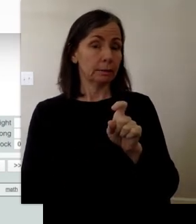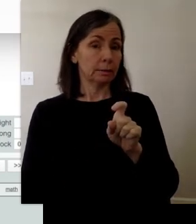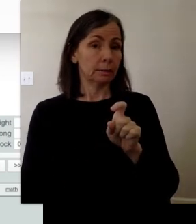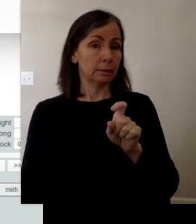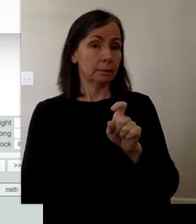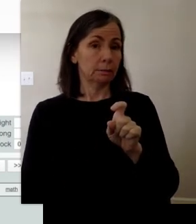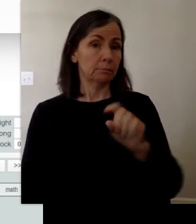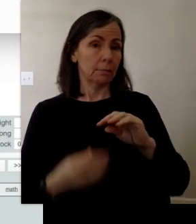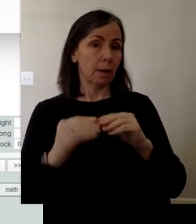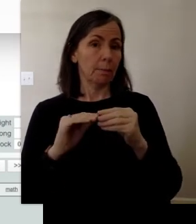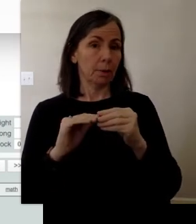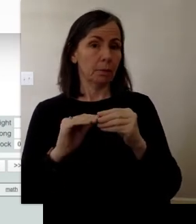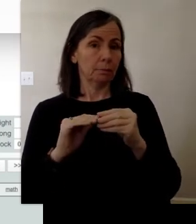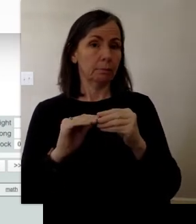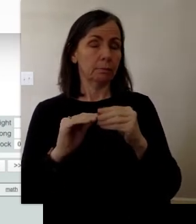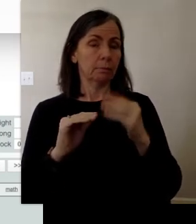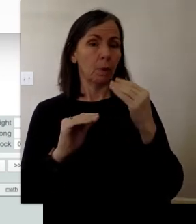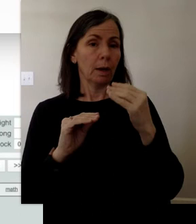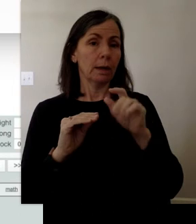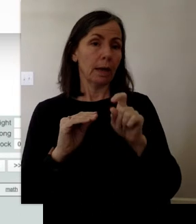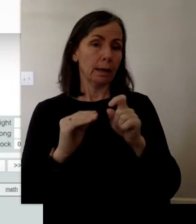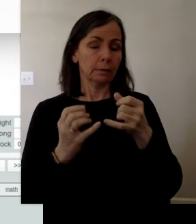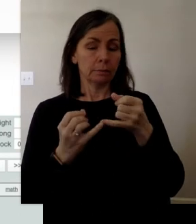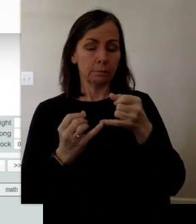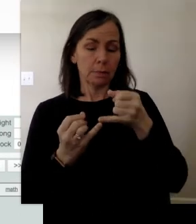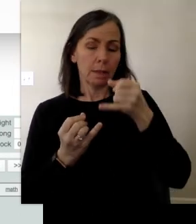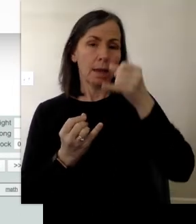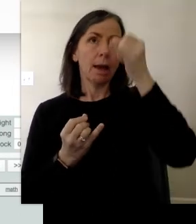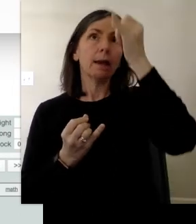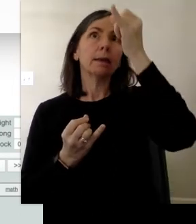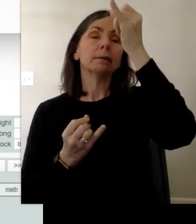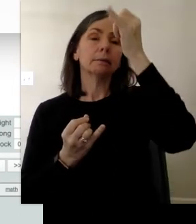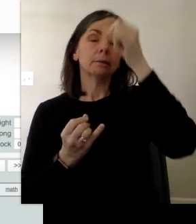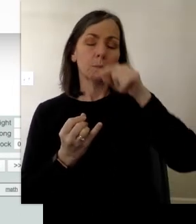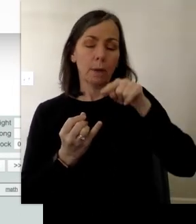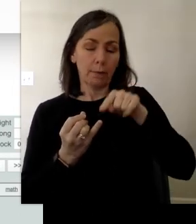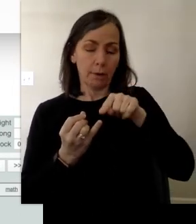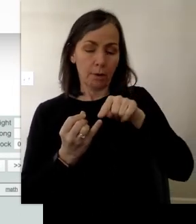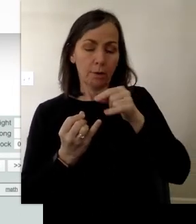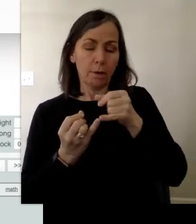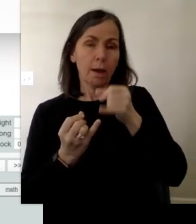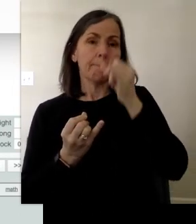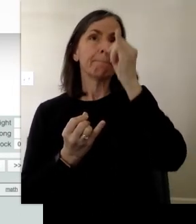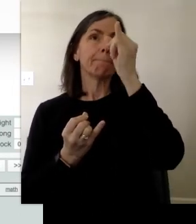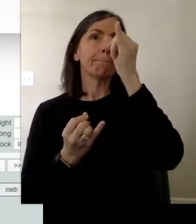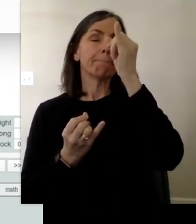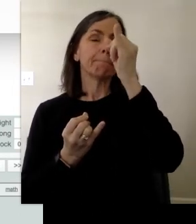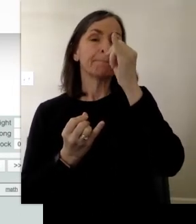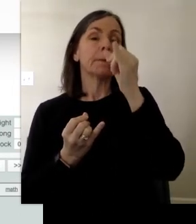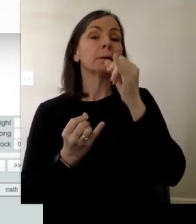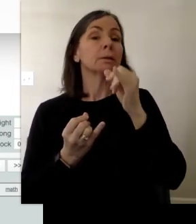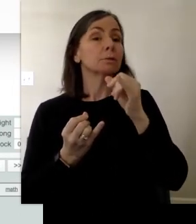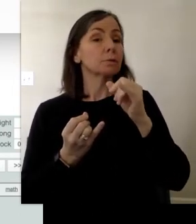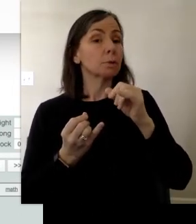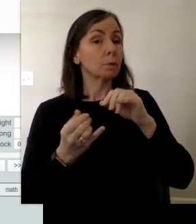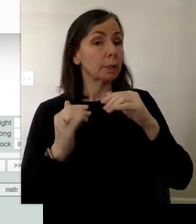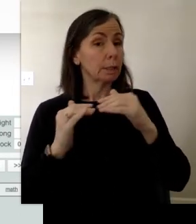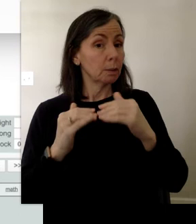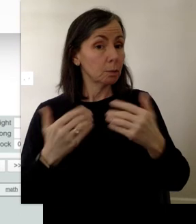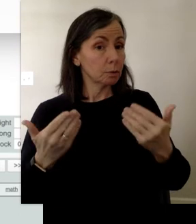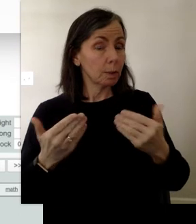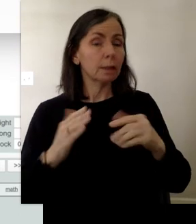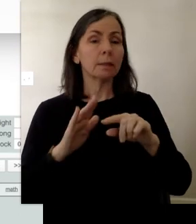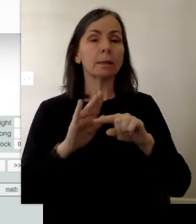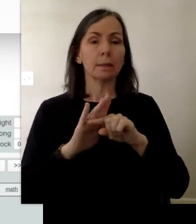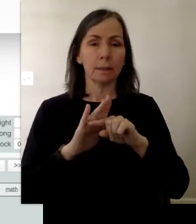vertex. So if you see here, we said that the x value of the vertex is -1. So